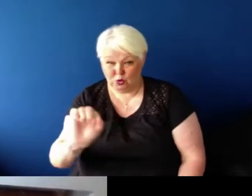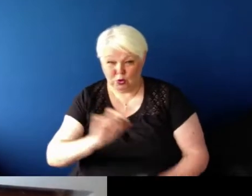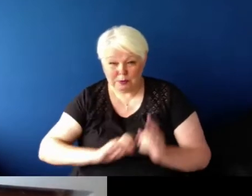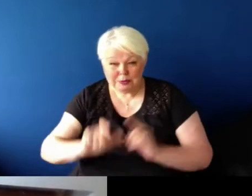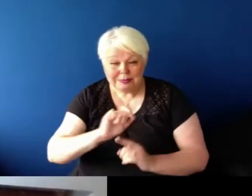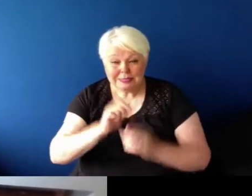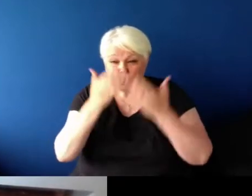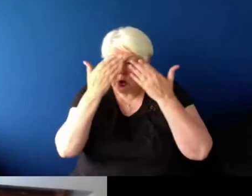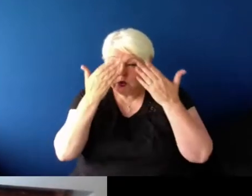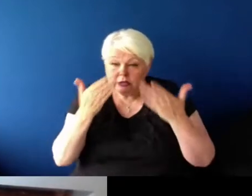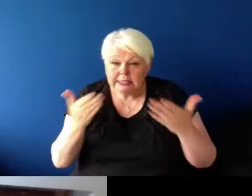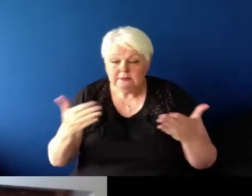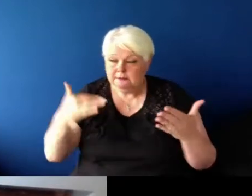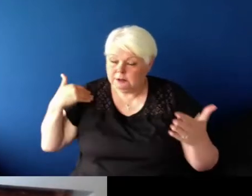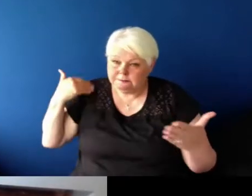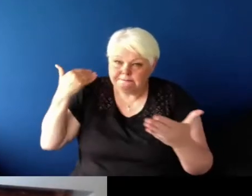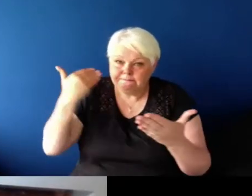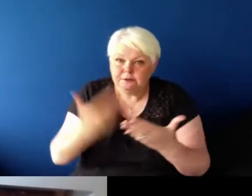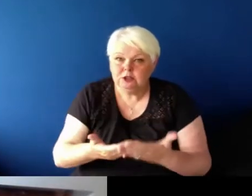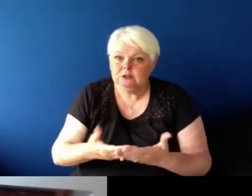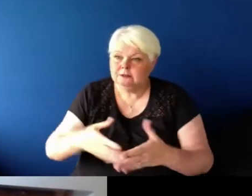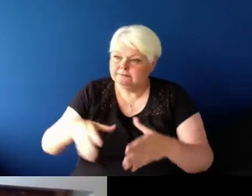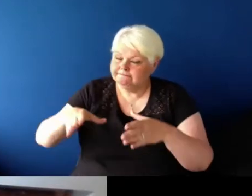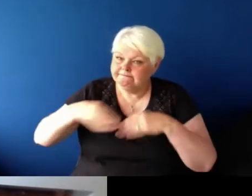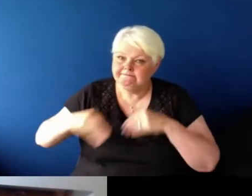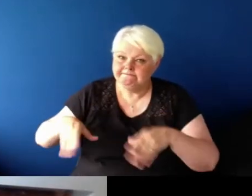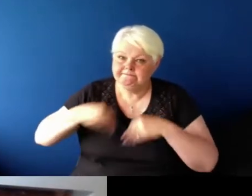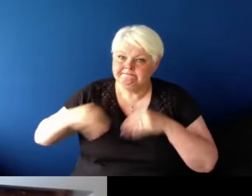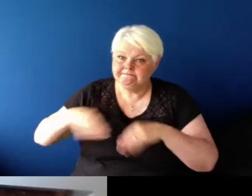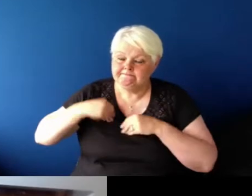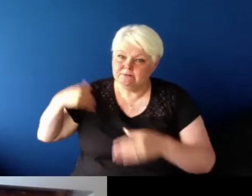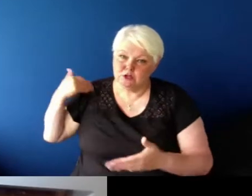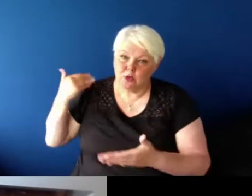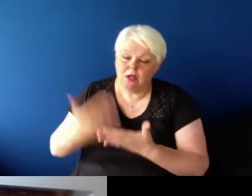for so long and taken so much for so long.